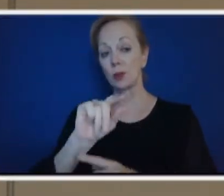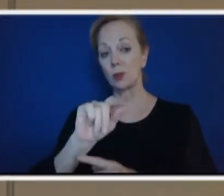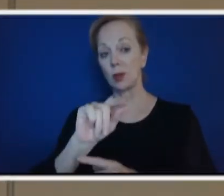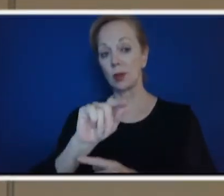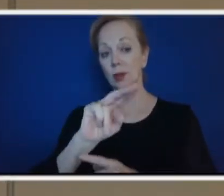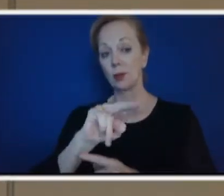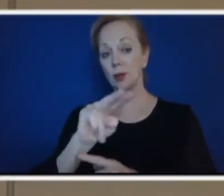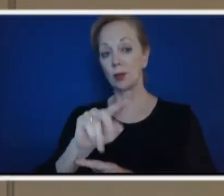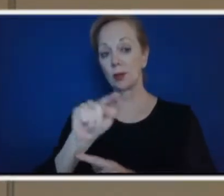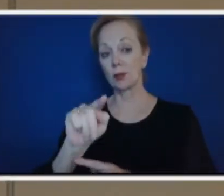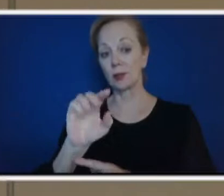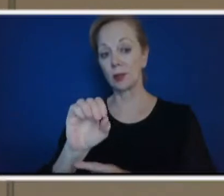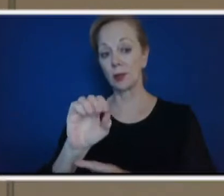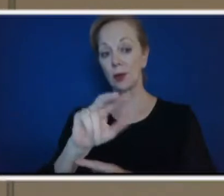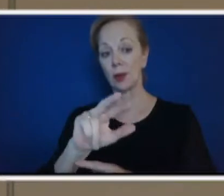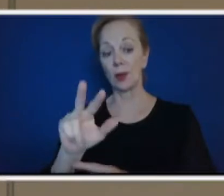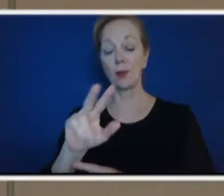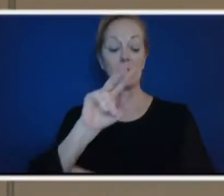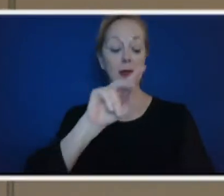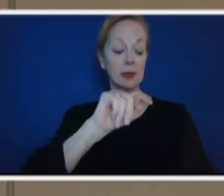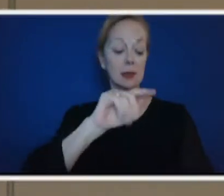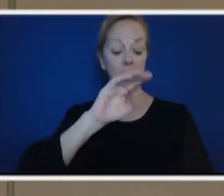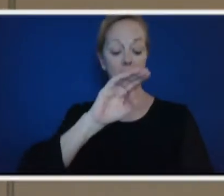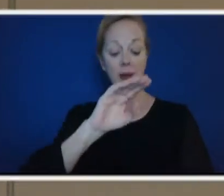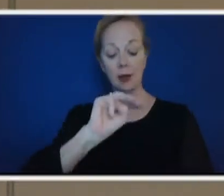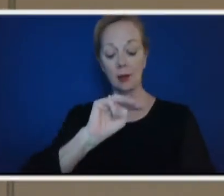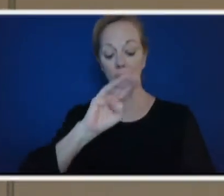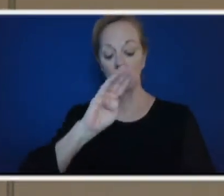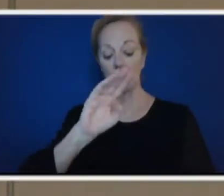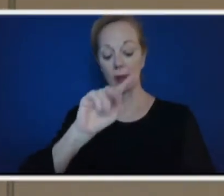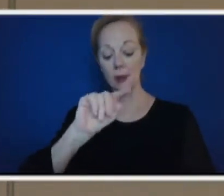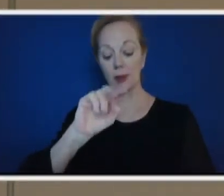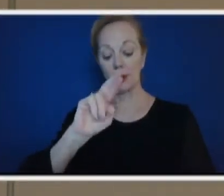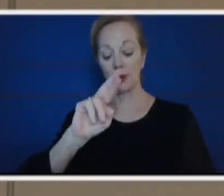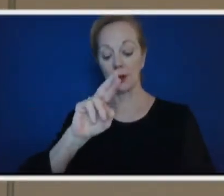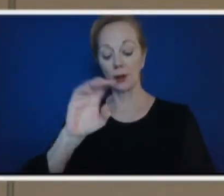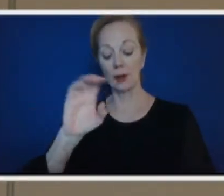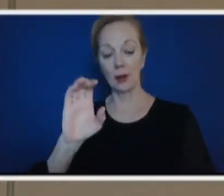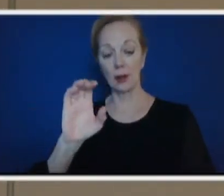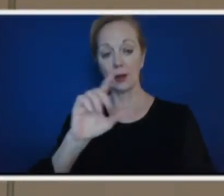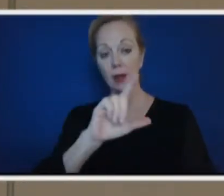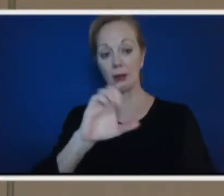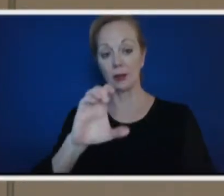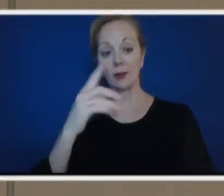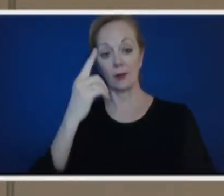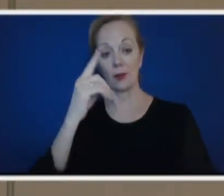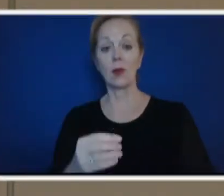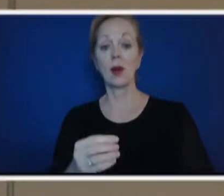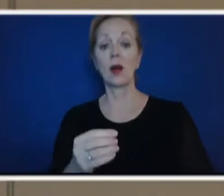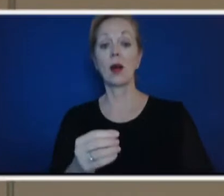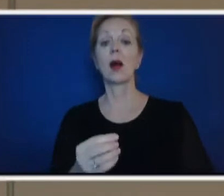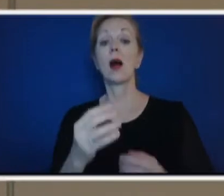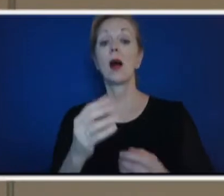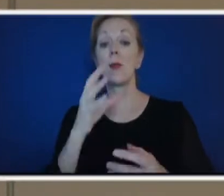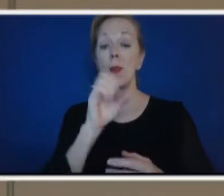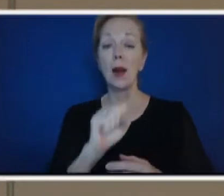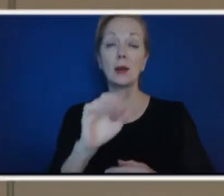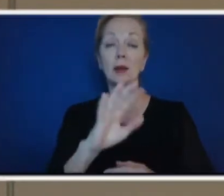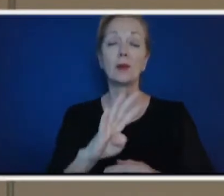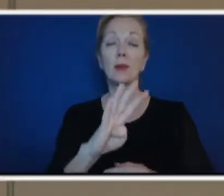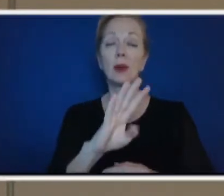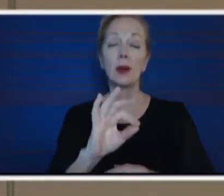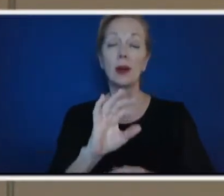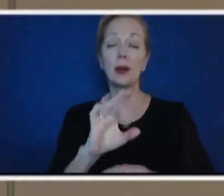2022-033 by TMBTR of the Carolinas LLC for approximately 48.49 acres located on the